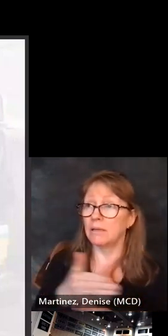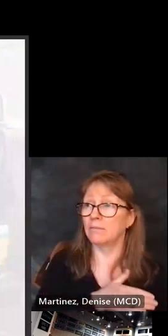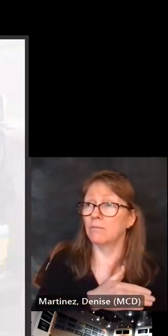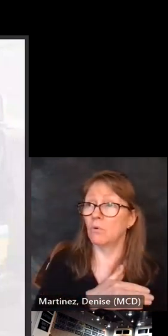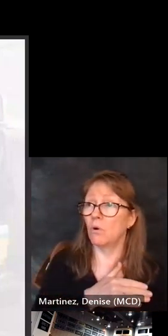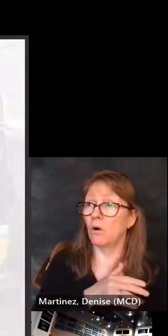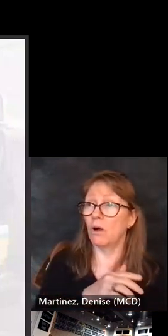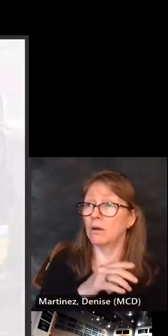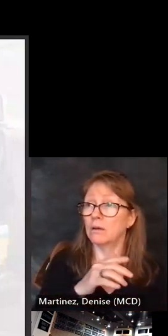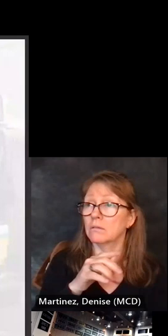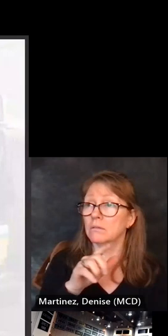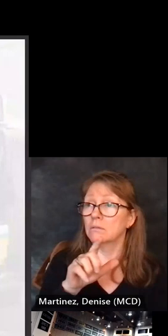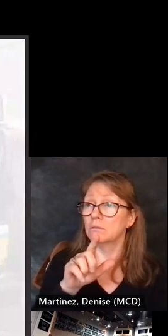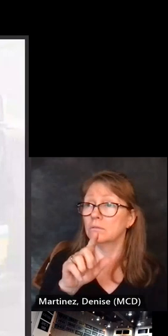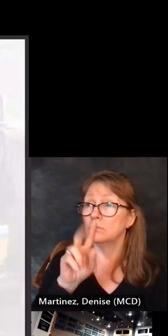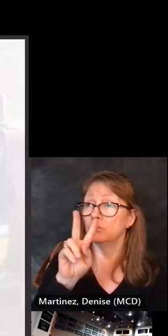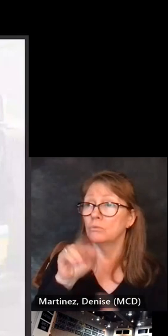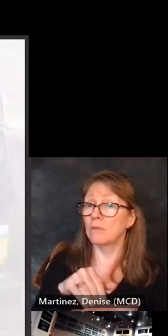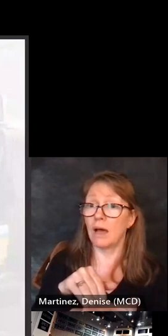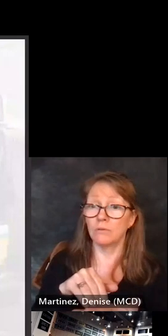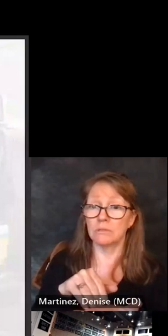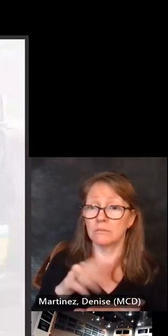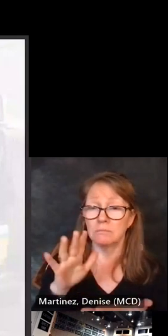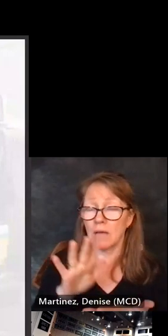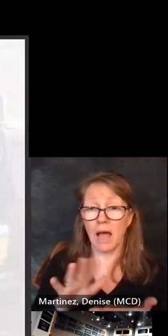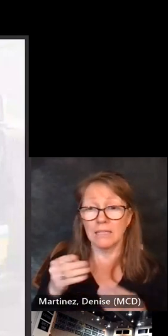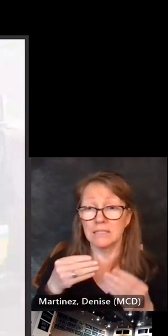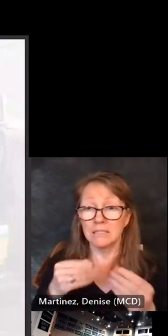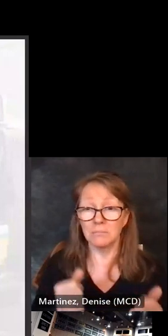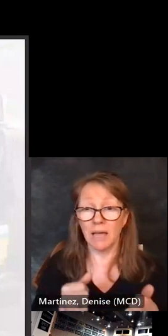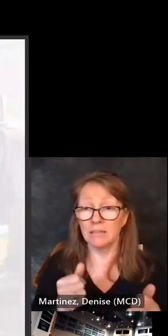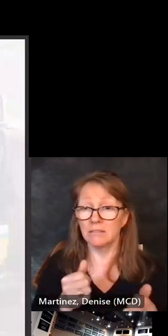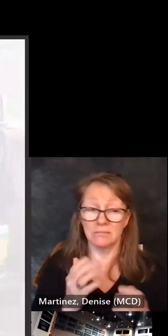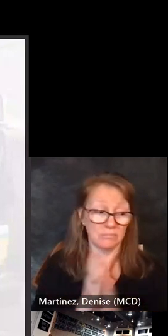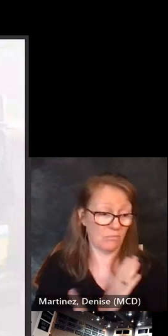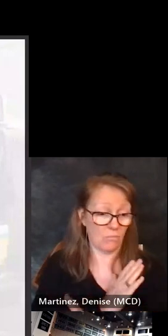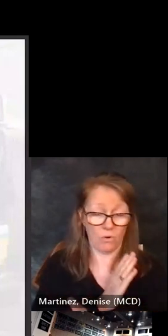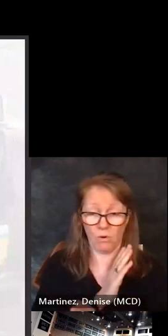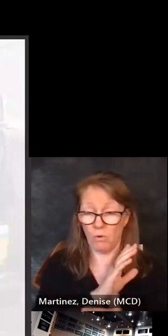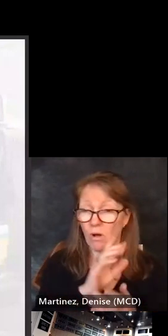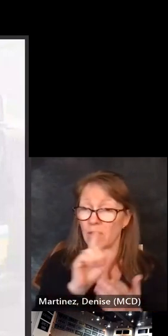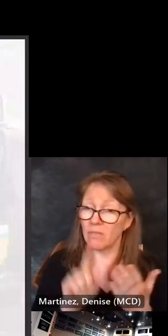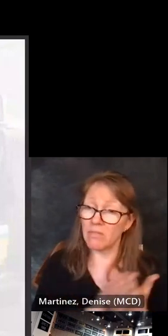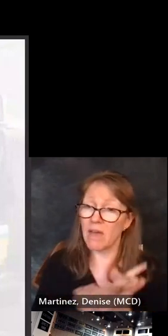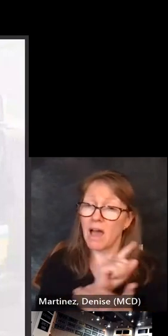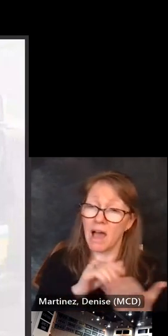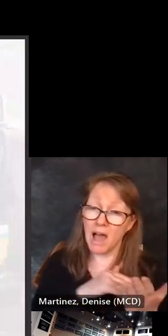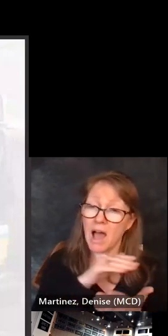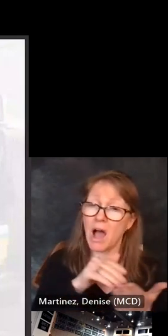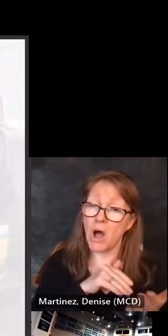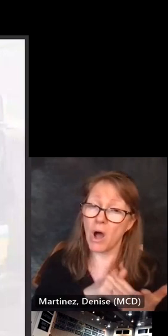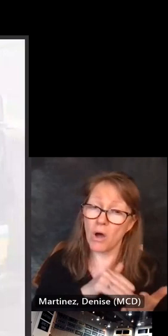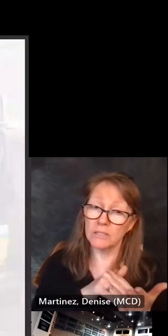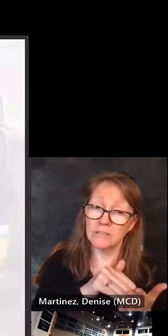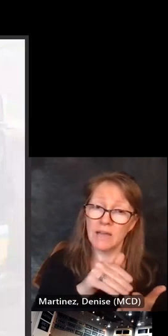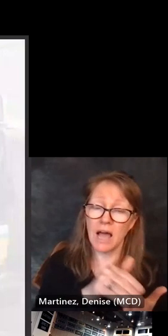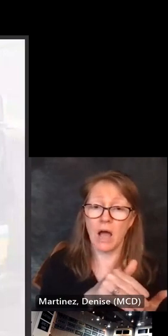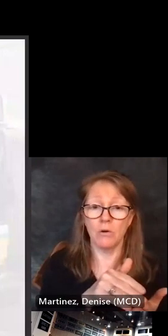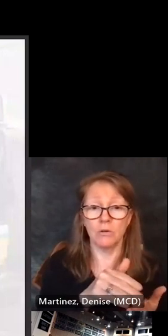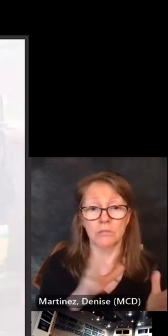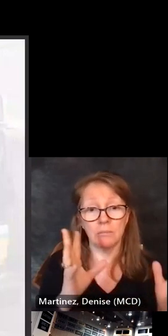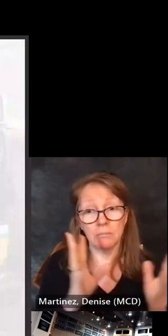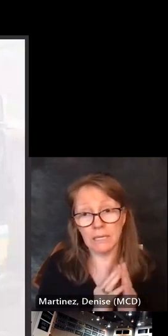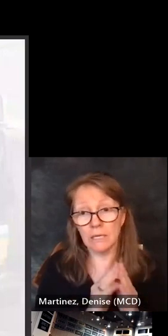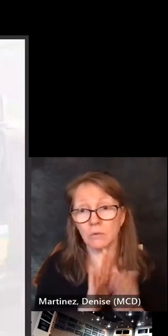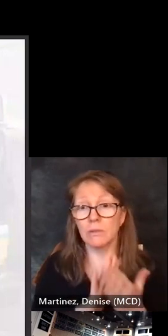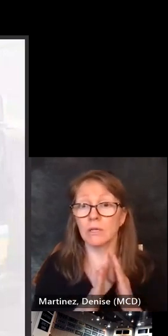before the turn of the century, 1,000 hours, 3 years at least, on the Arborway Committee that was the community's committee dealing with the